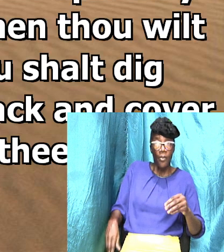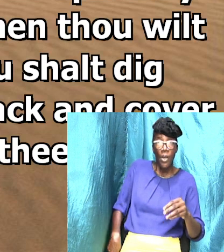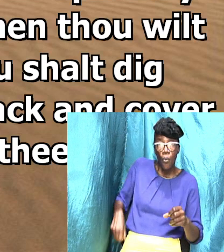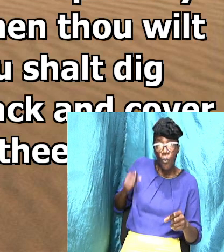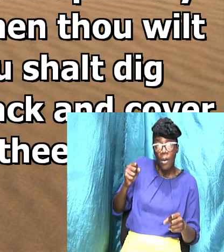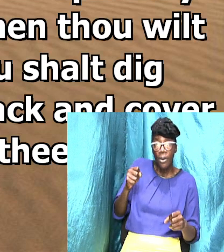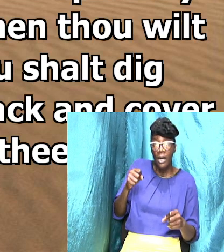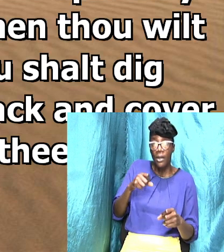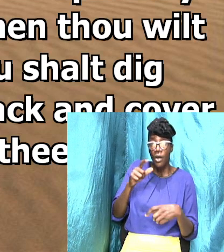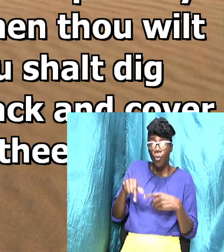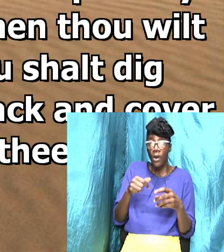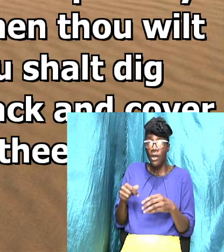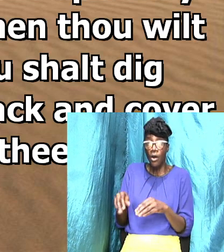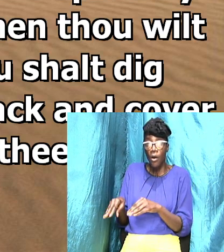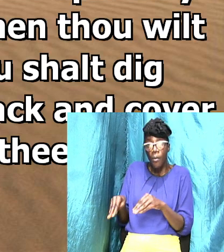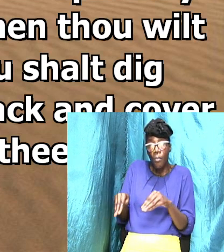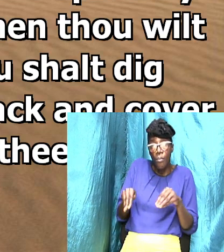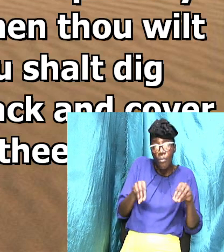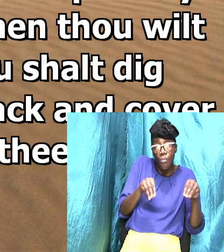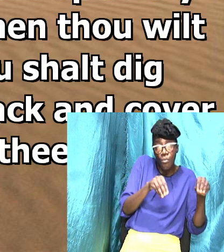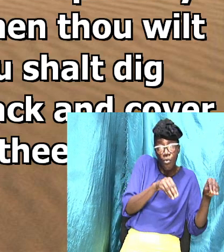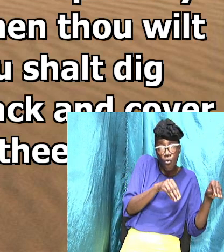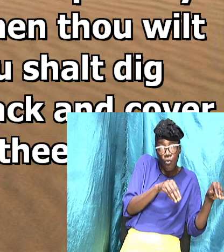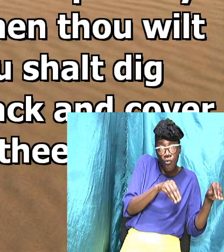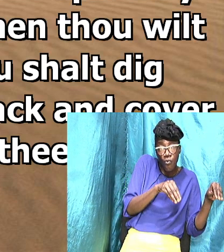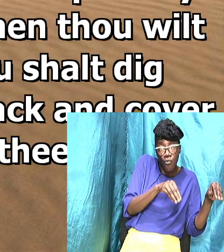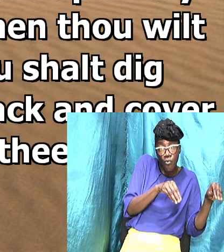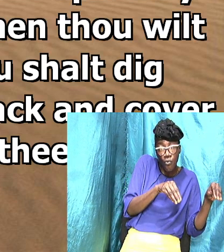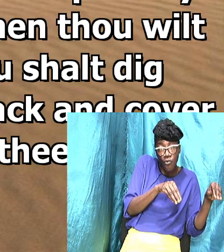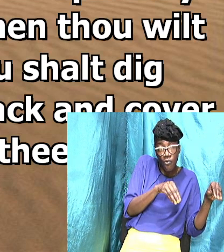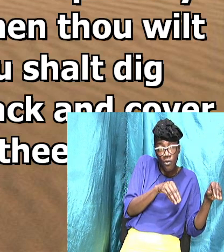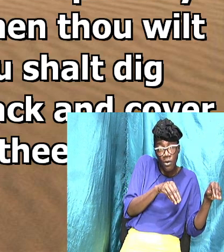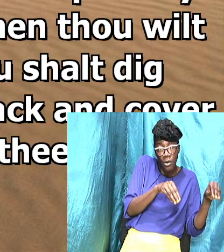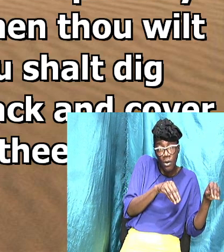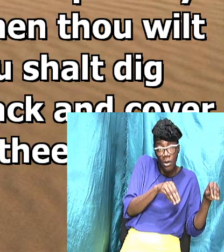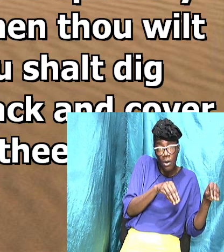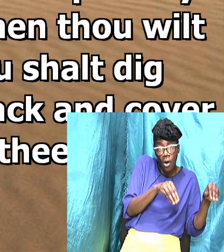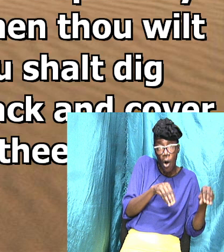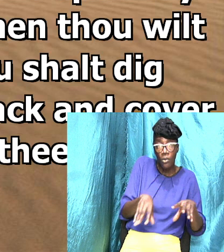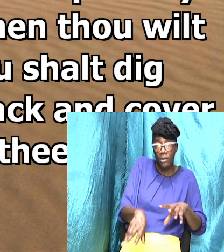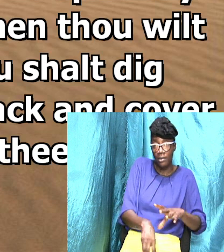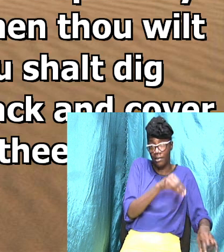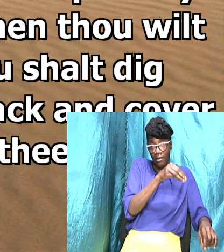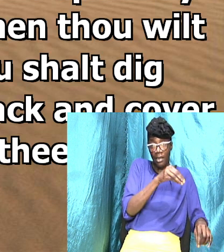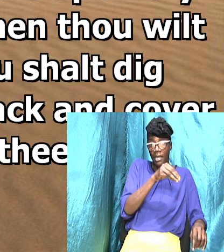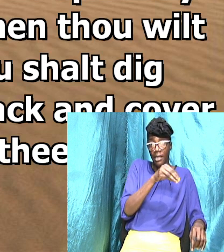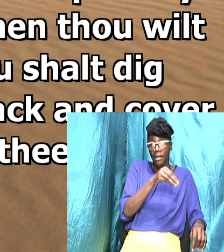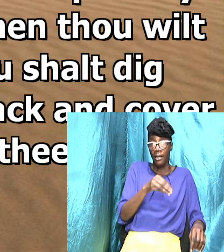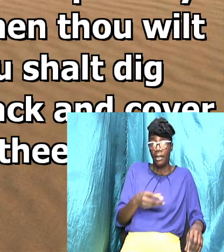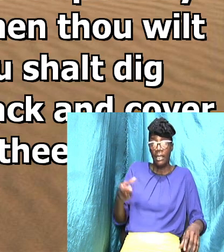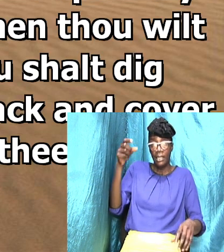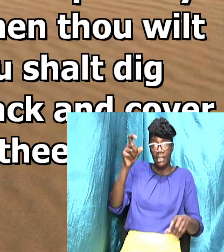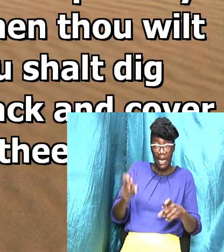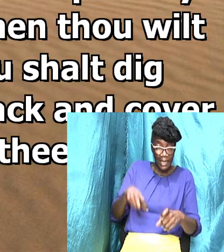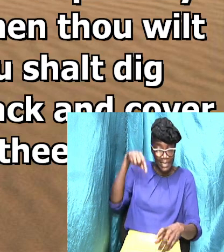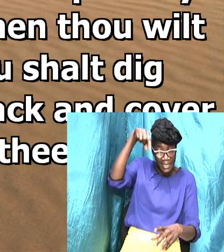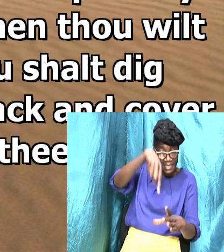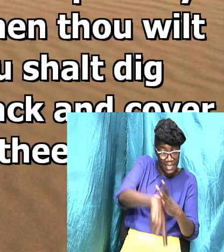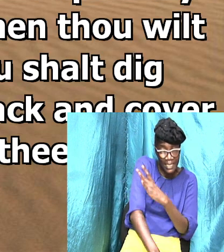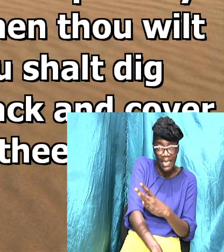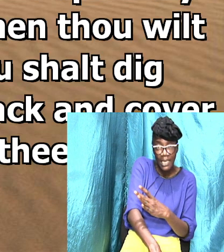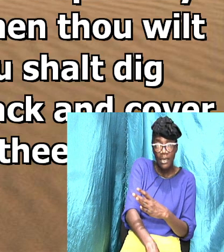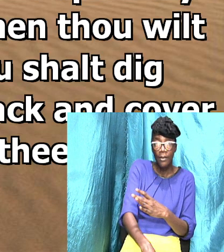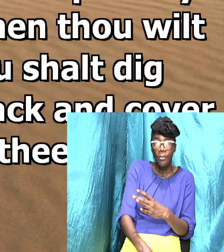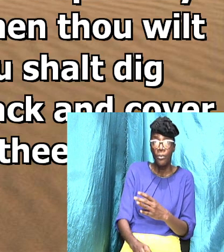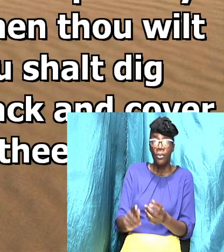will ease thyself abroad, because you can't ease yourself in the camp, you know, thou shalt dig therewith,